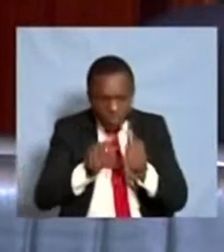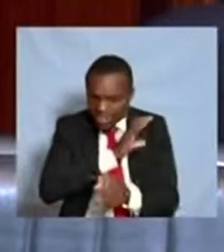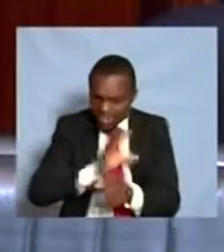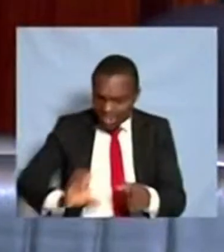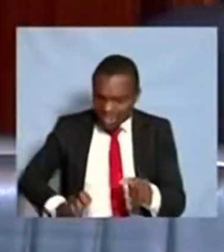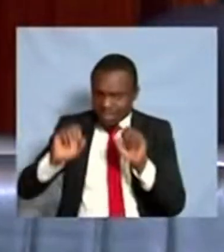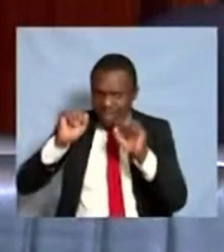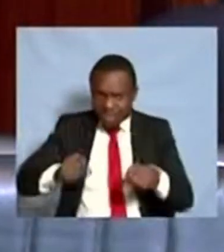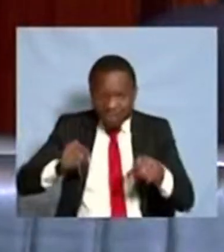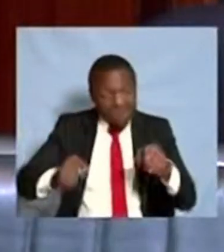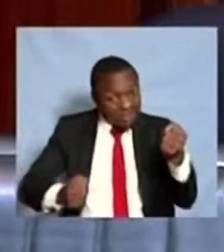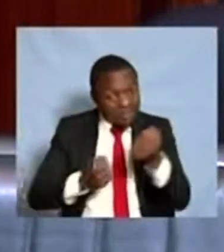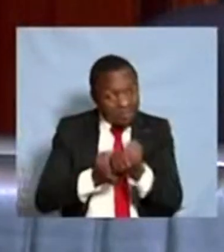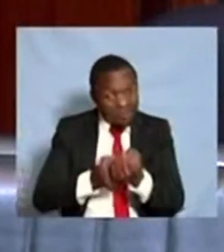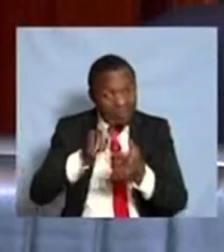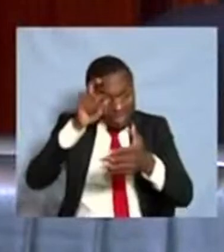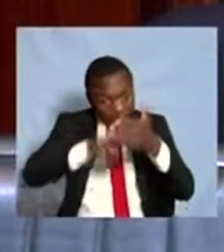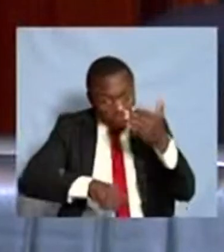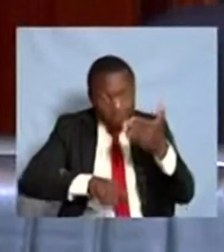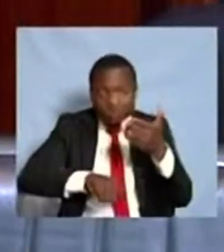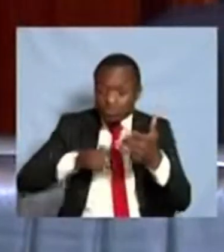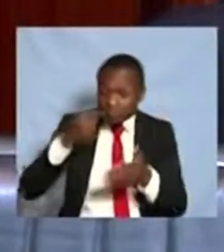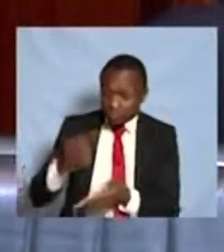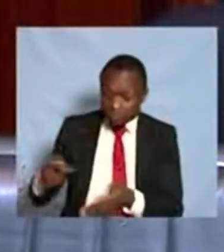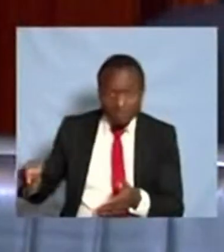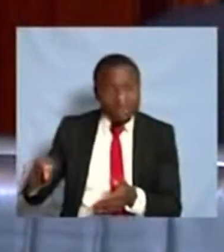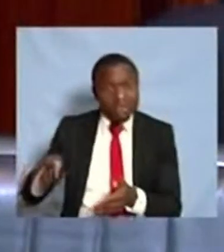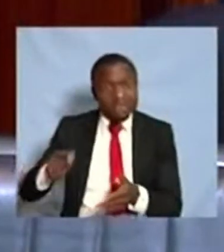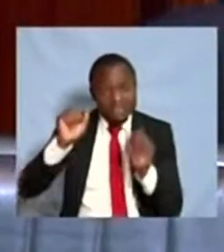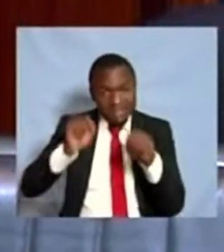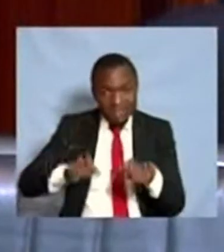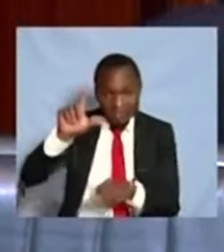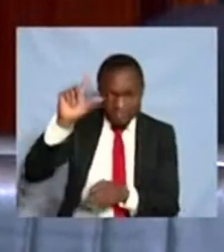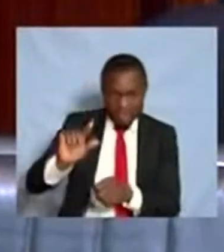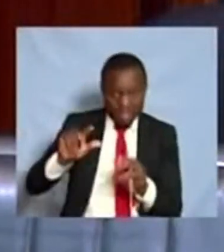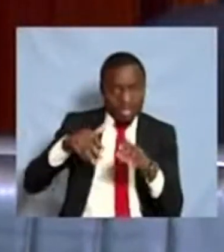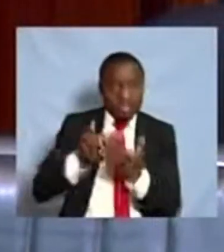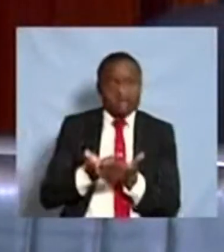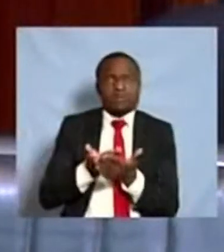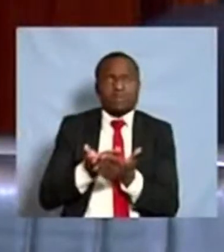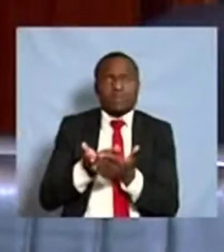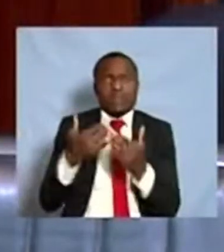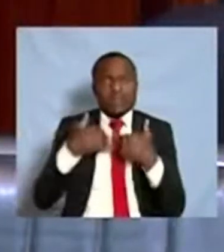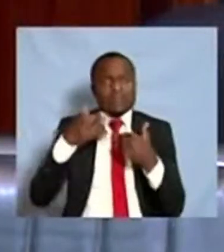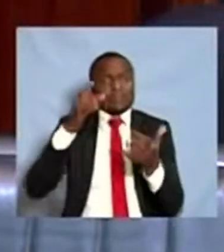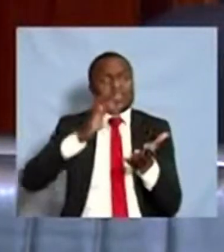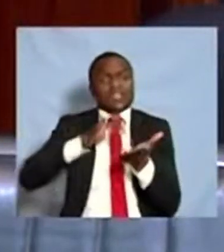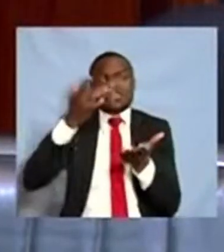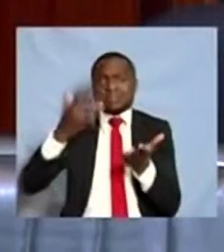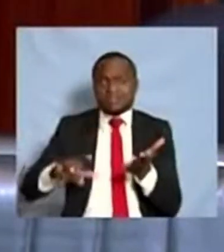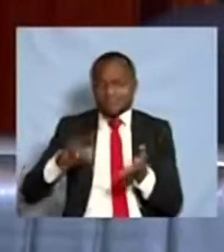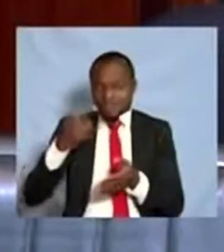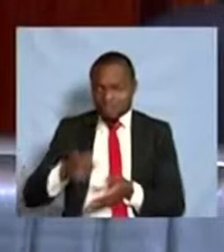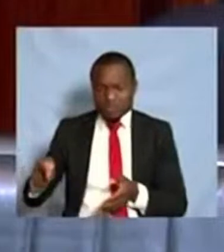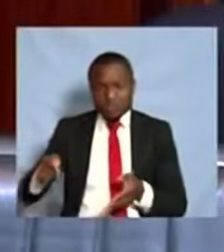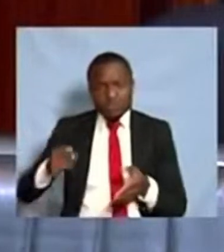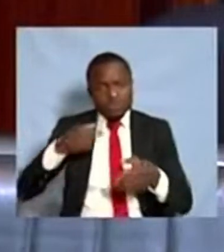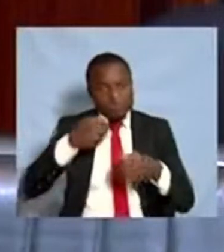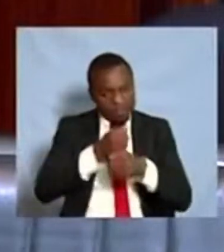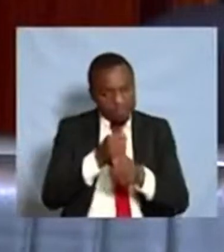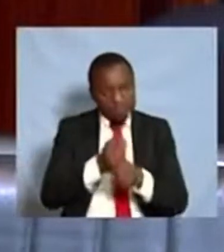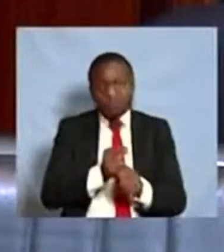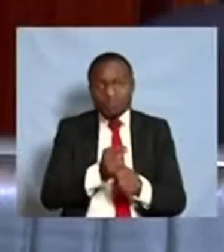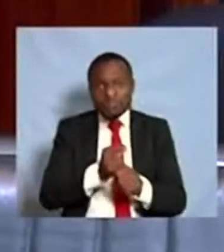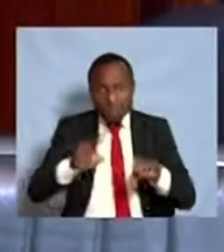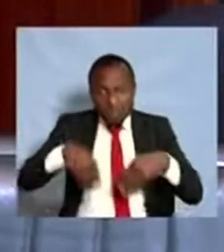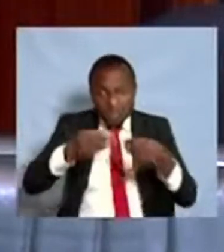of our goods that are essential in our homes are cheaper. So how do we have expensive goods that we're producing locally, and then